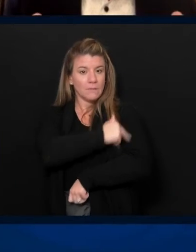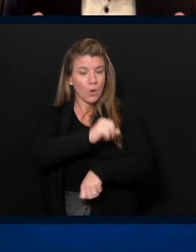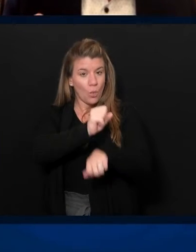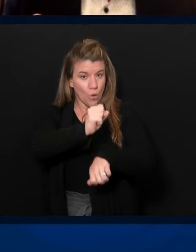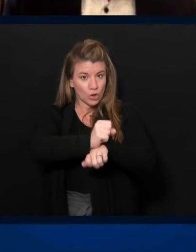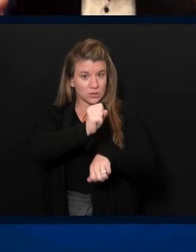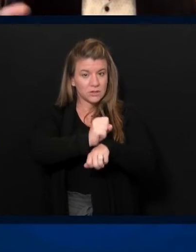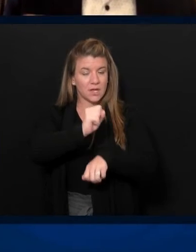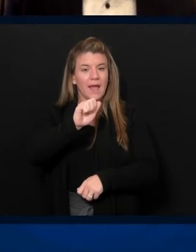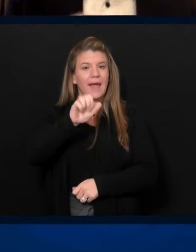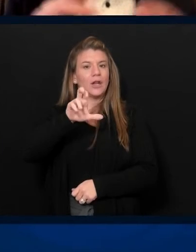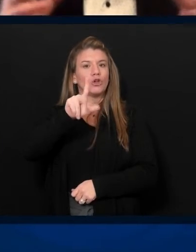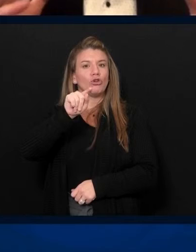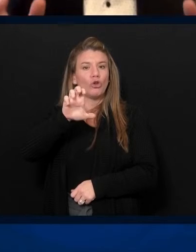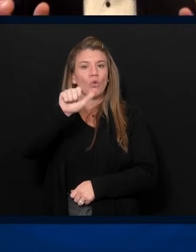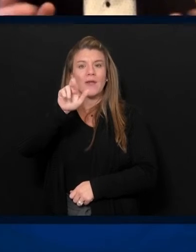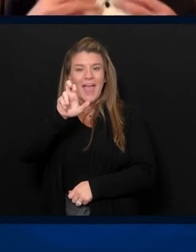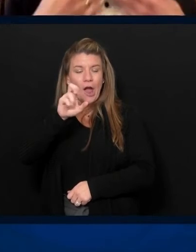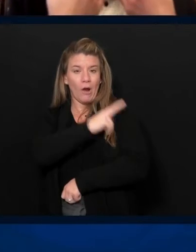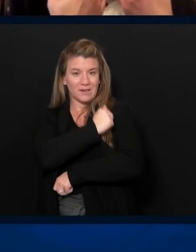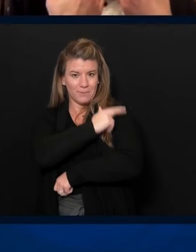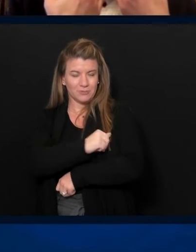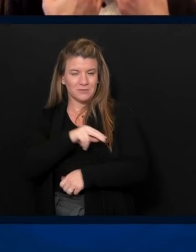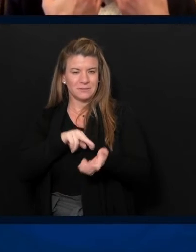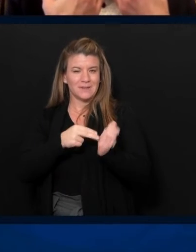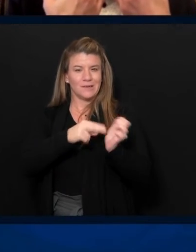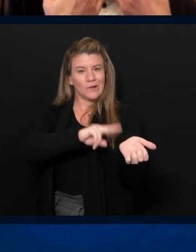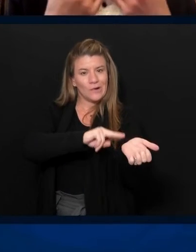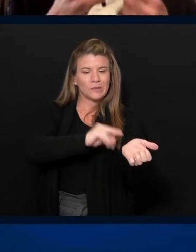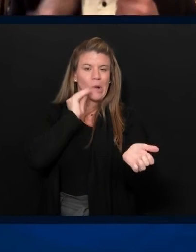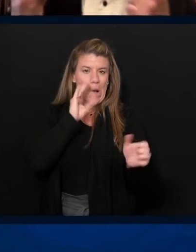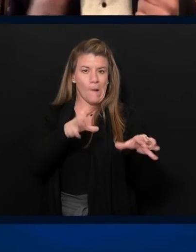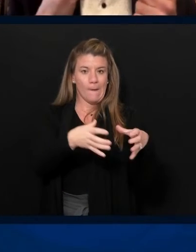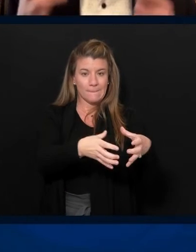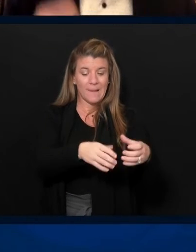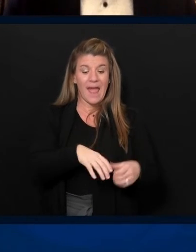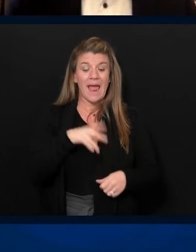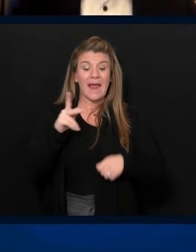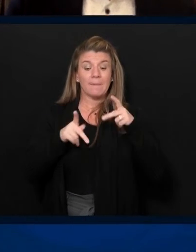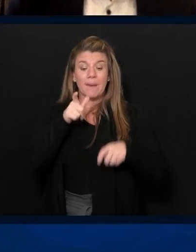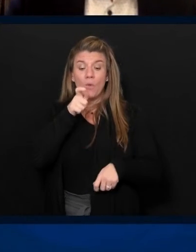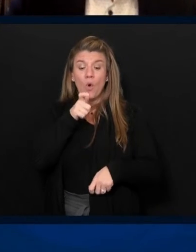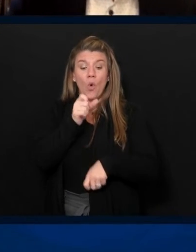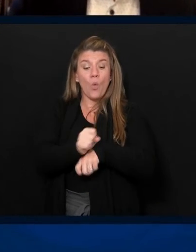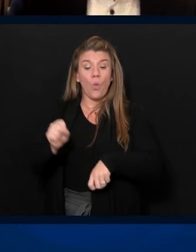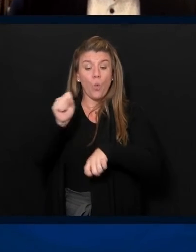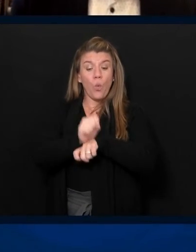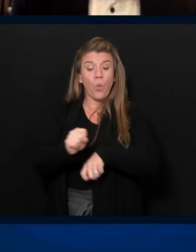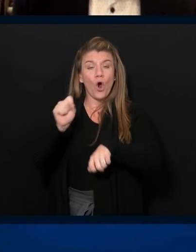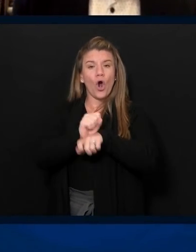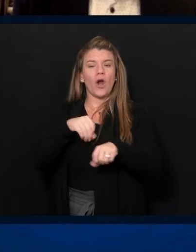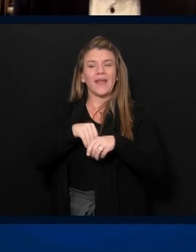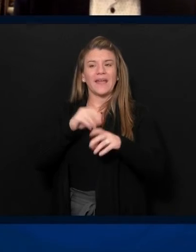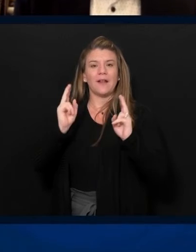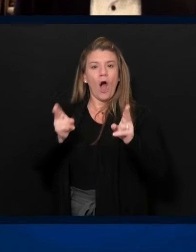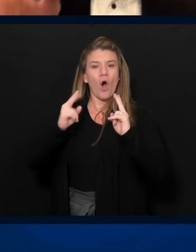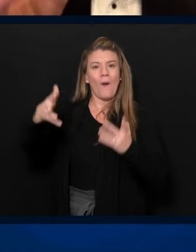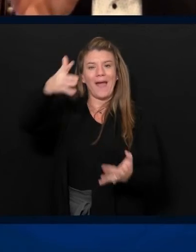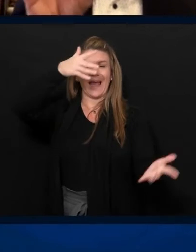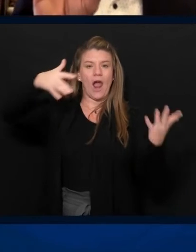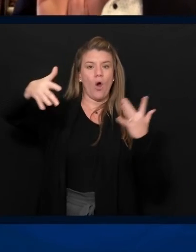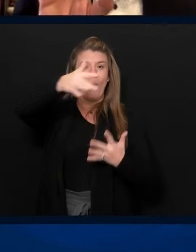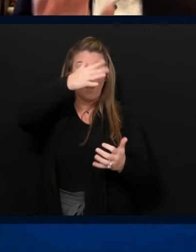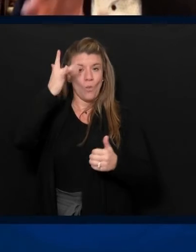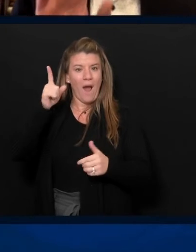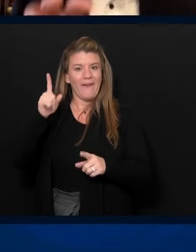care hospitals, and look at people who work around airways because they come into more contact with COVID-19.